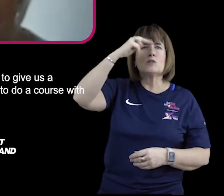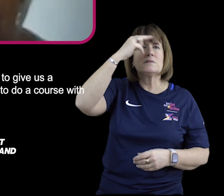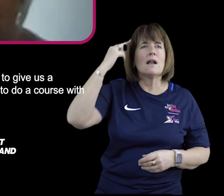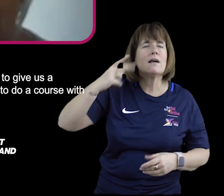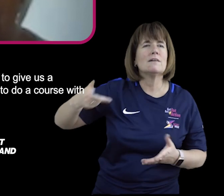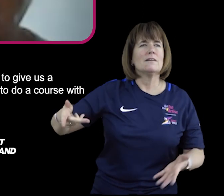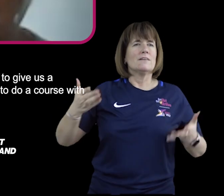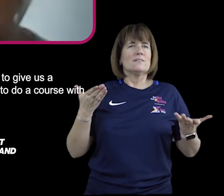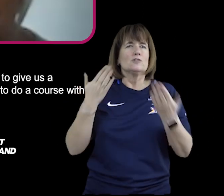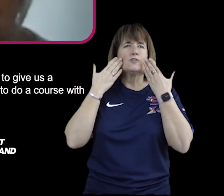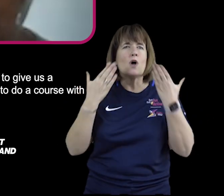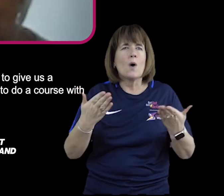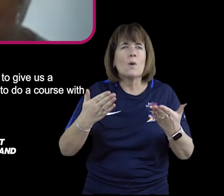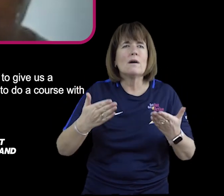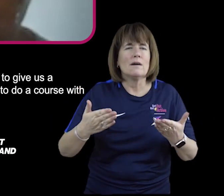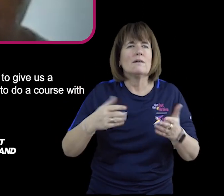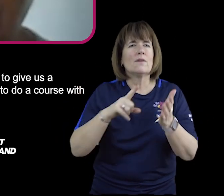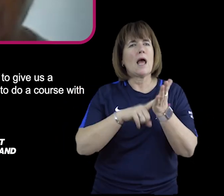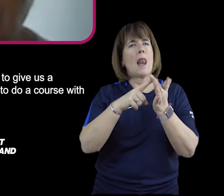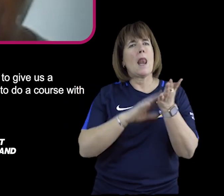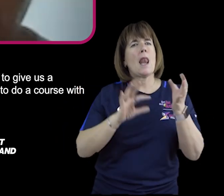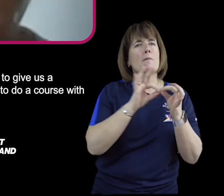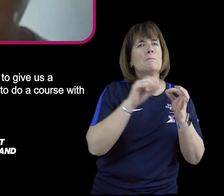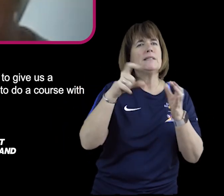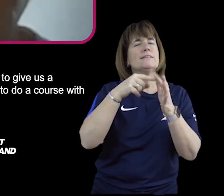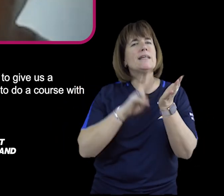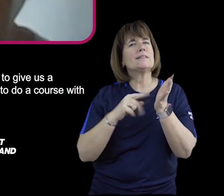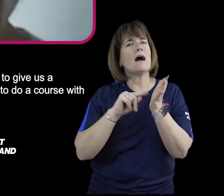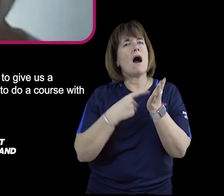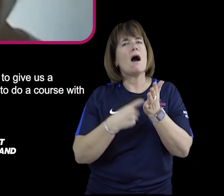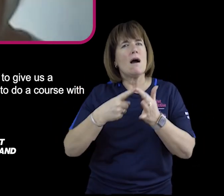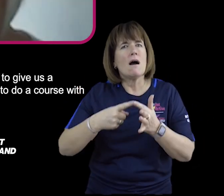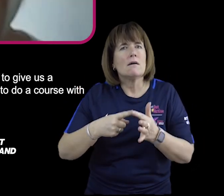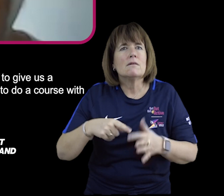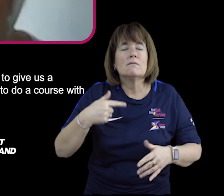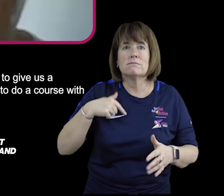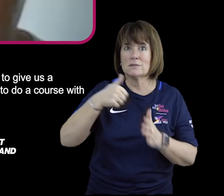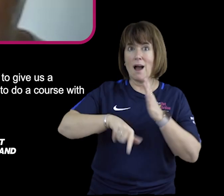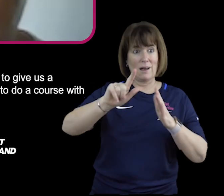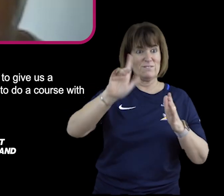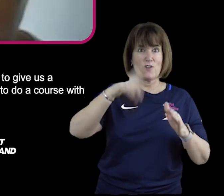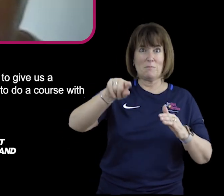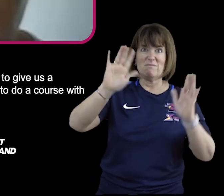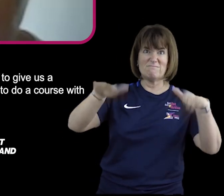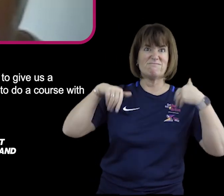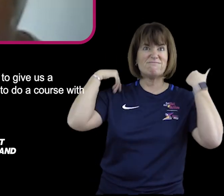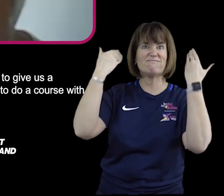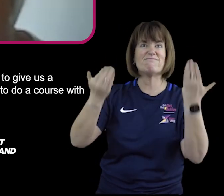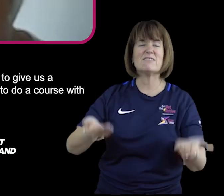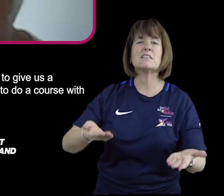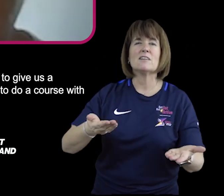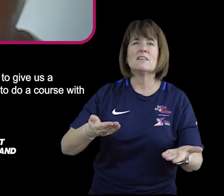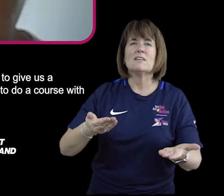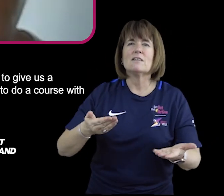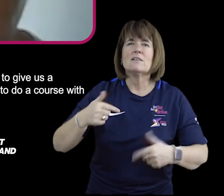to give us a demonstration in the centre, in the limb centre, and it went from there. So